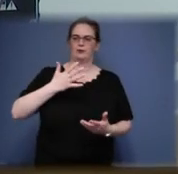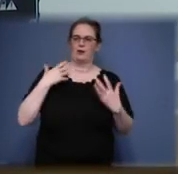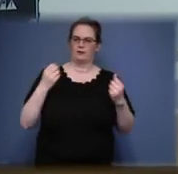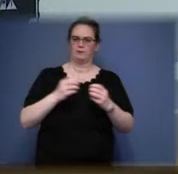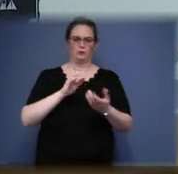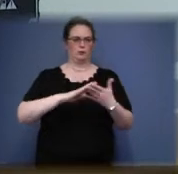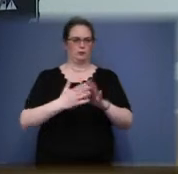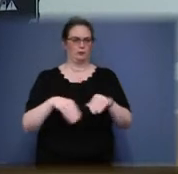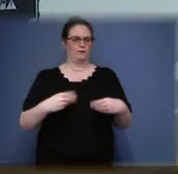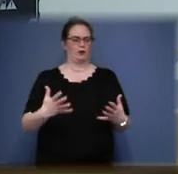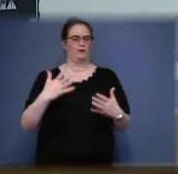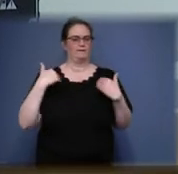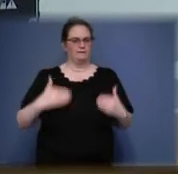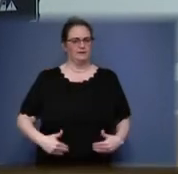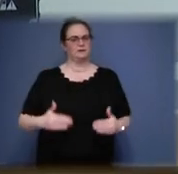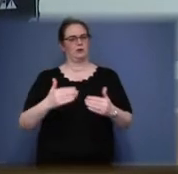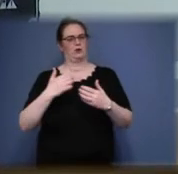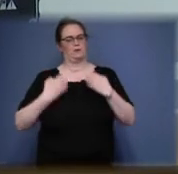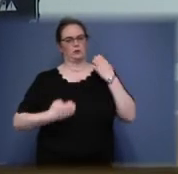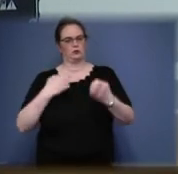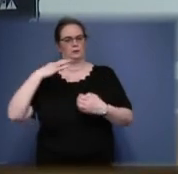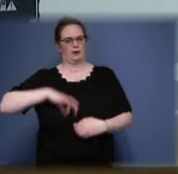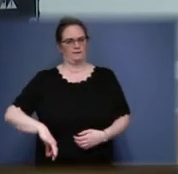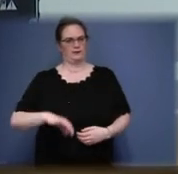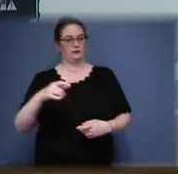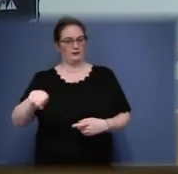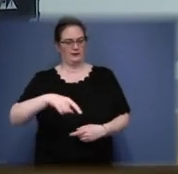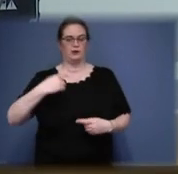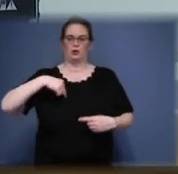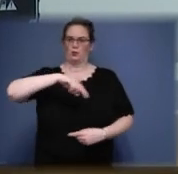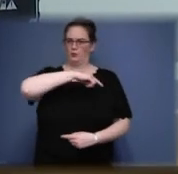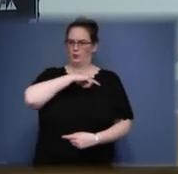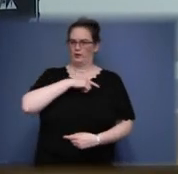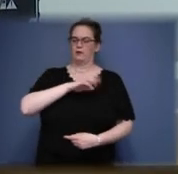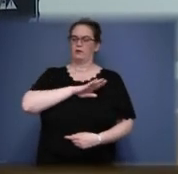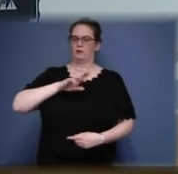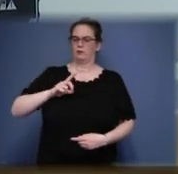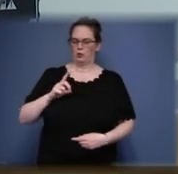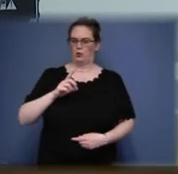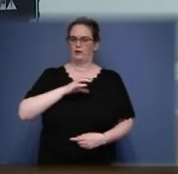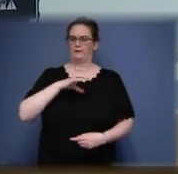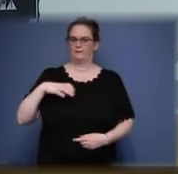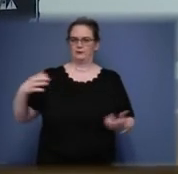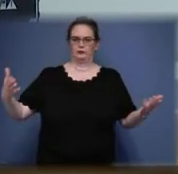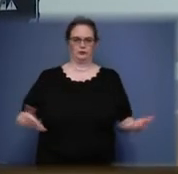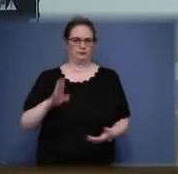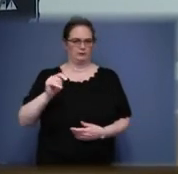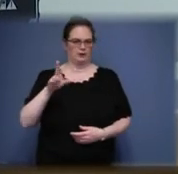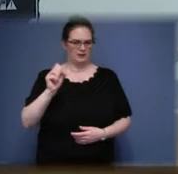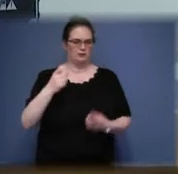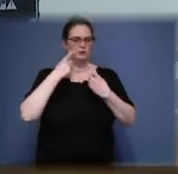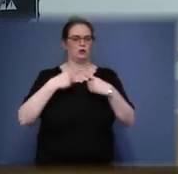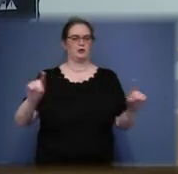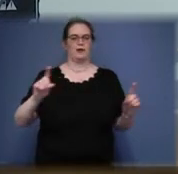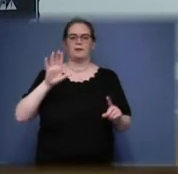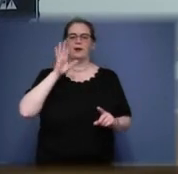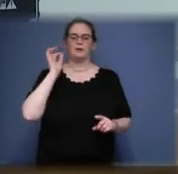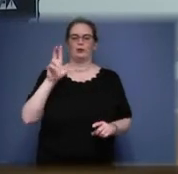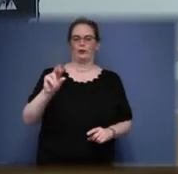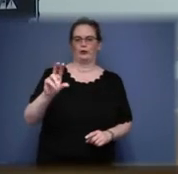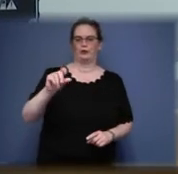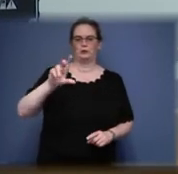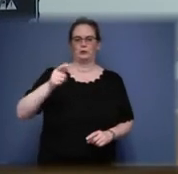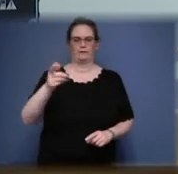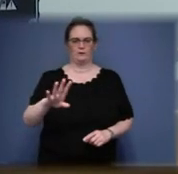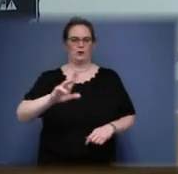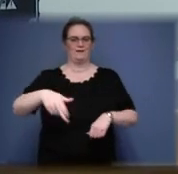by providing physical and emotional benefits to those in need, now therefore do we, the Board of Commissioners of Bucks County, hereby proclaim April 30th,